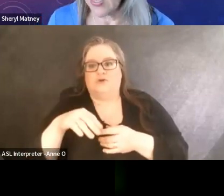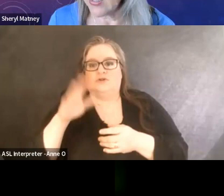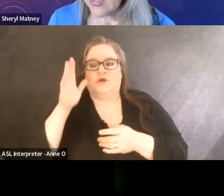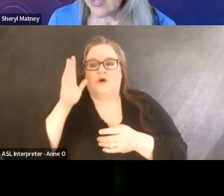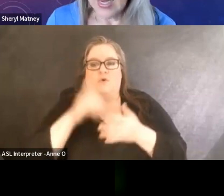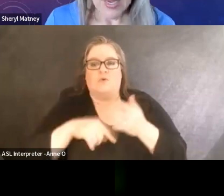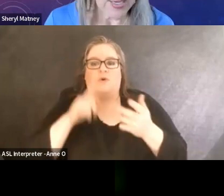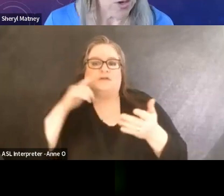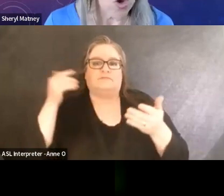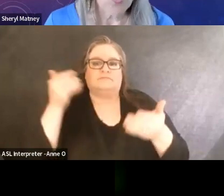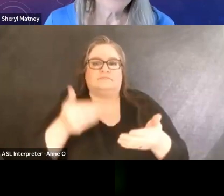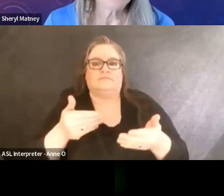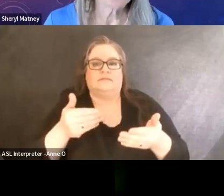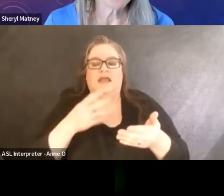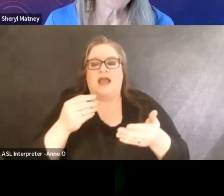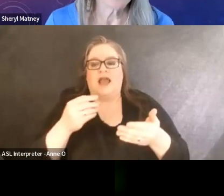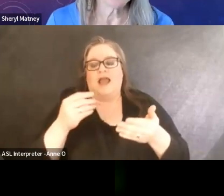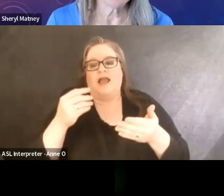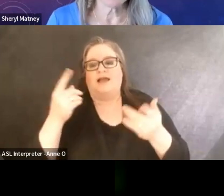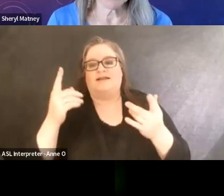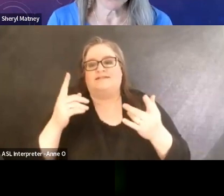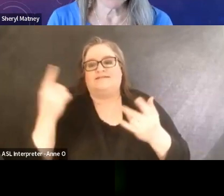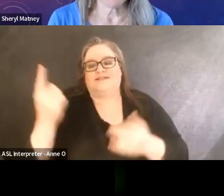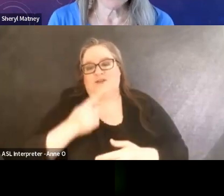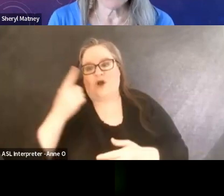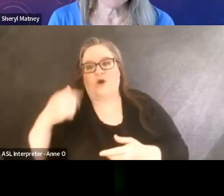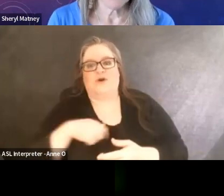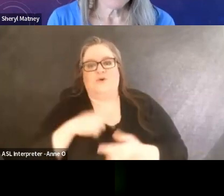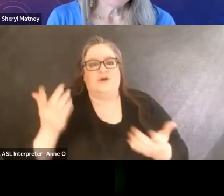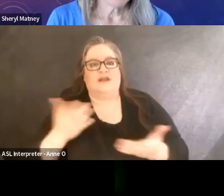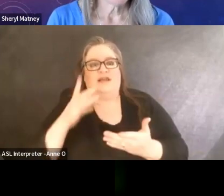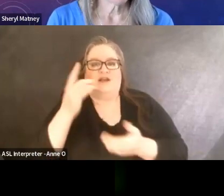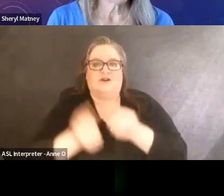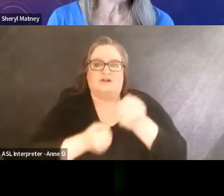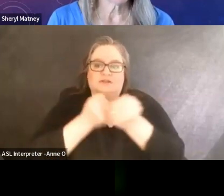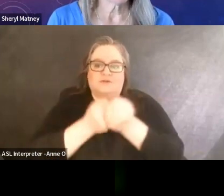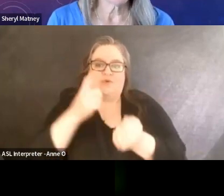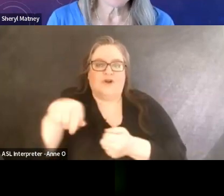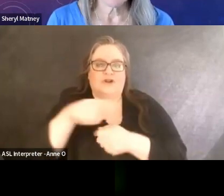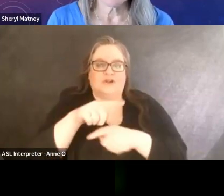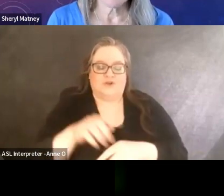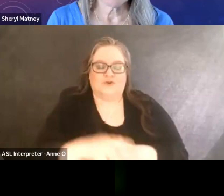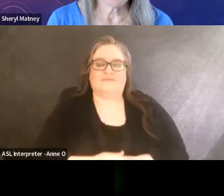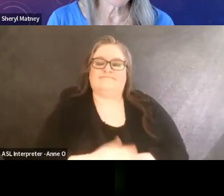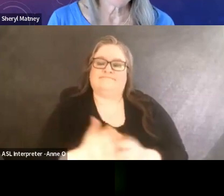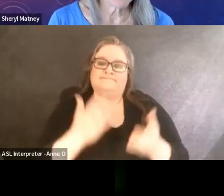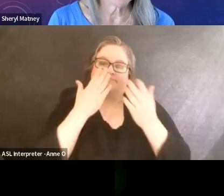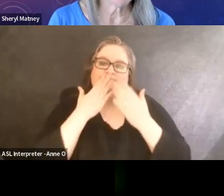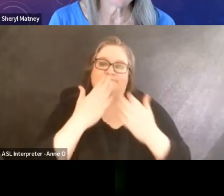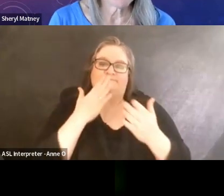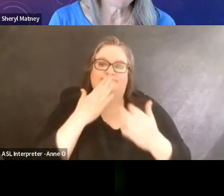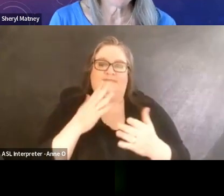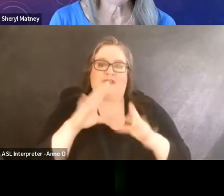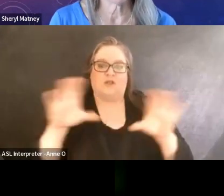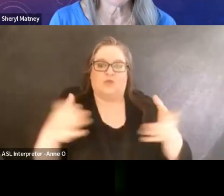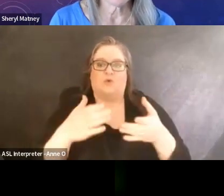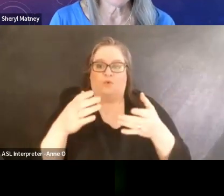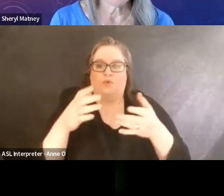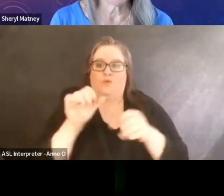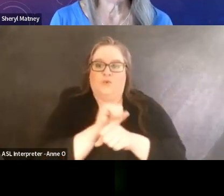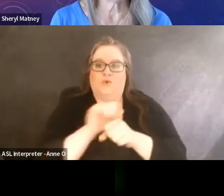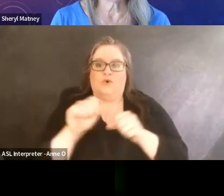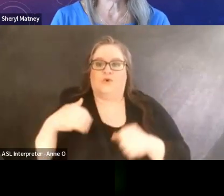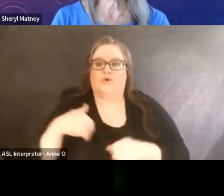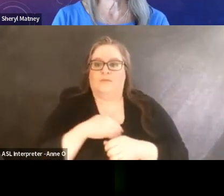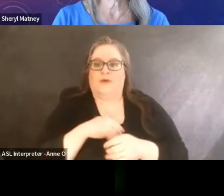up. And as always, we're here to support you. I do want to thank the work group members